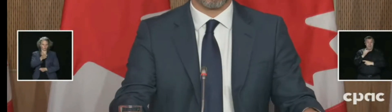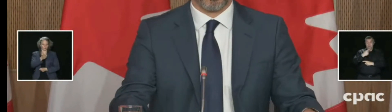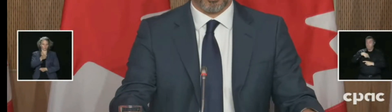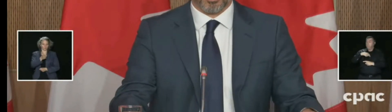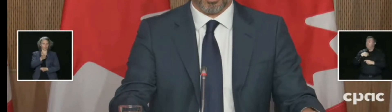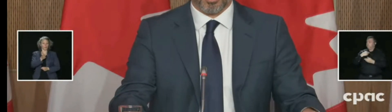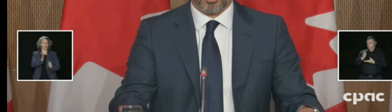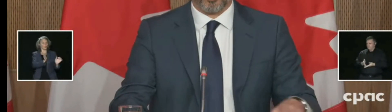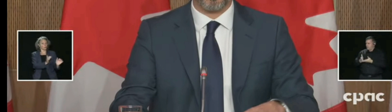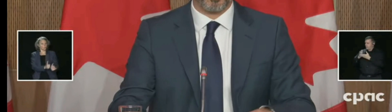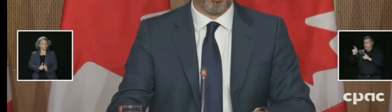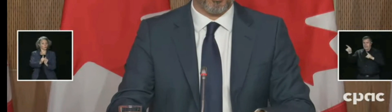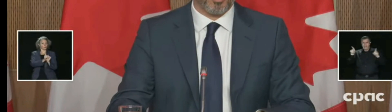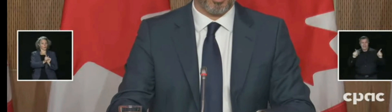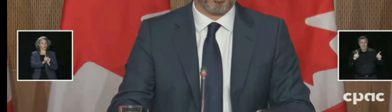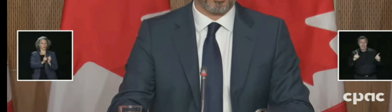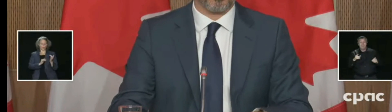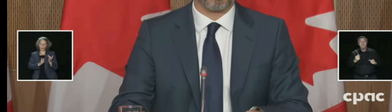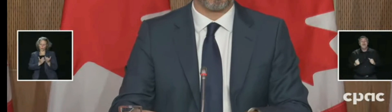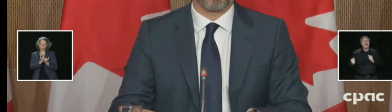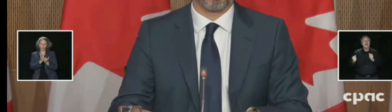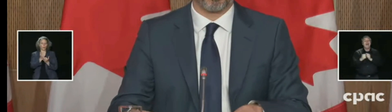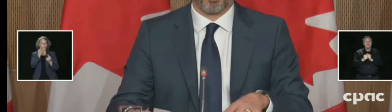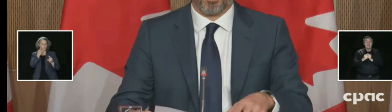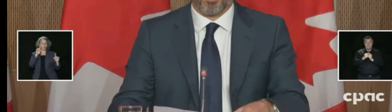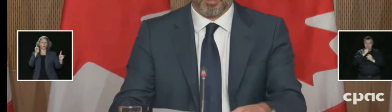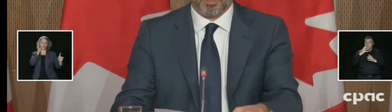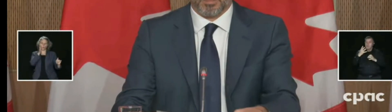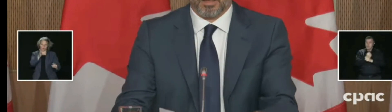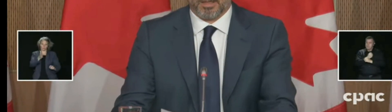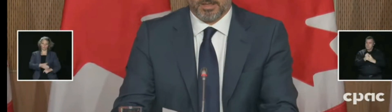together, we will get through this.